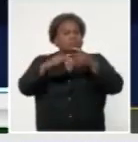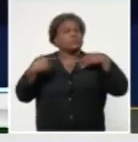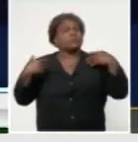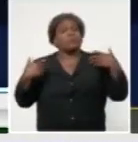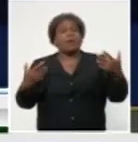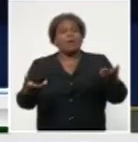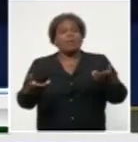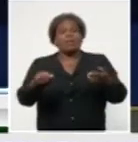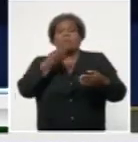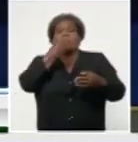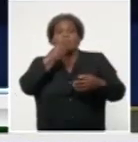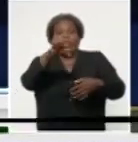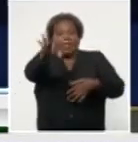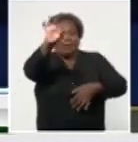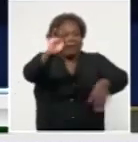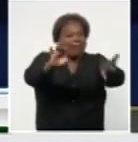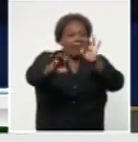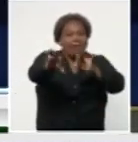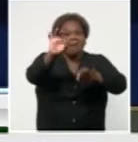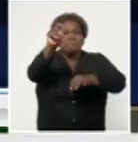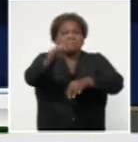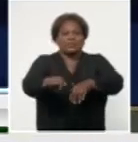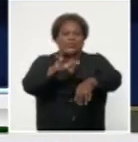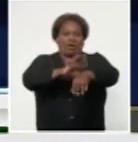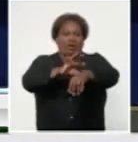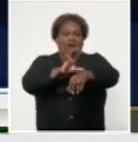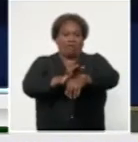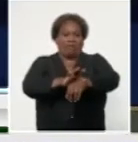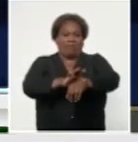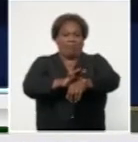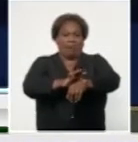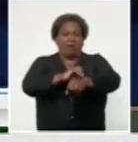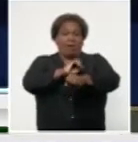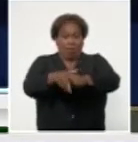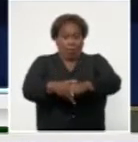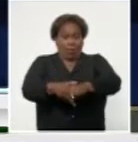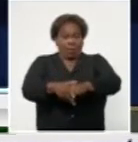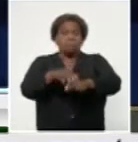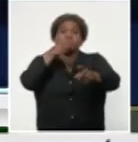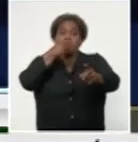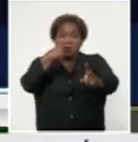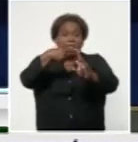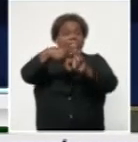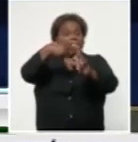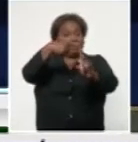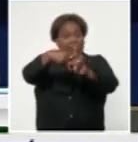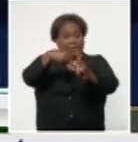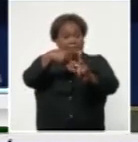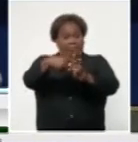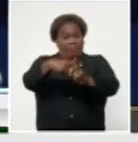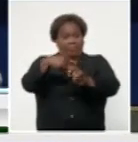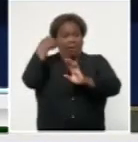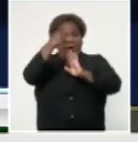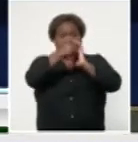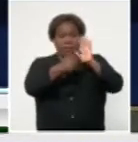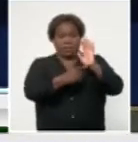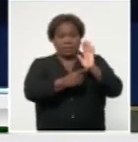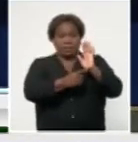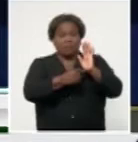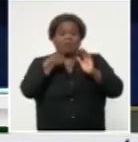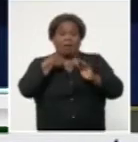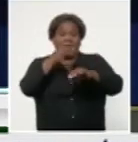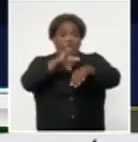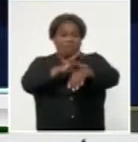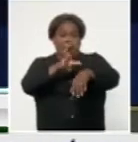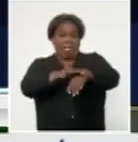3,375 samples to detect COVID-19. We have been announcing that a number of samples studied will be increased to detect people who